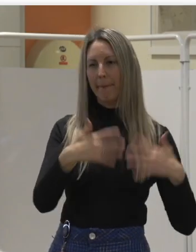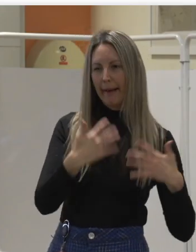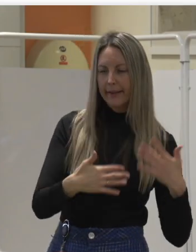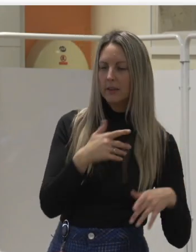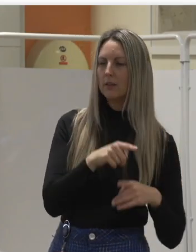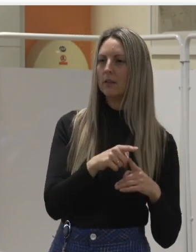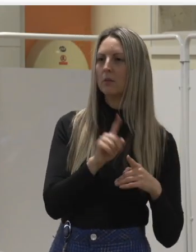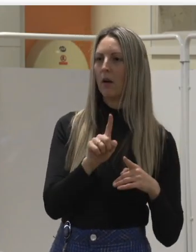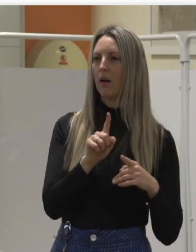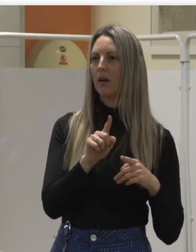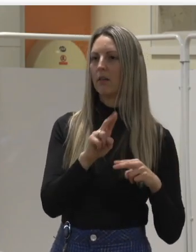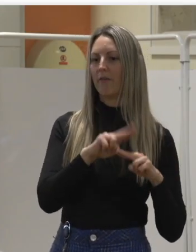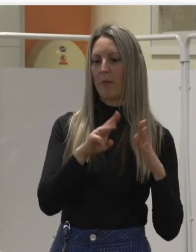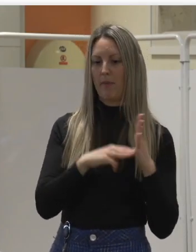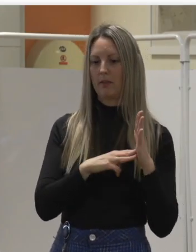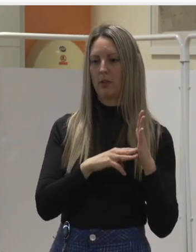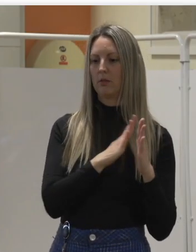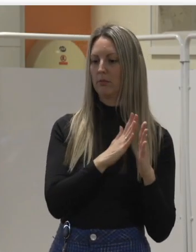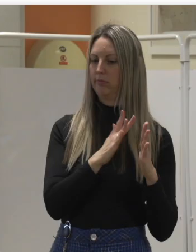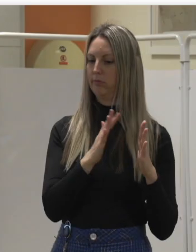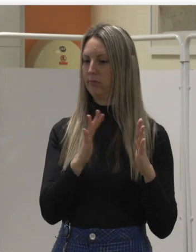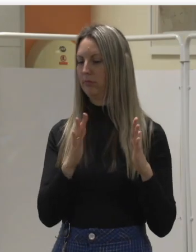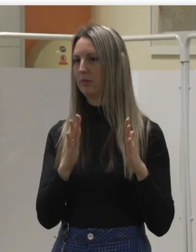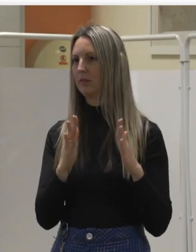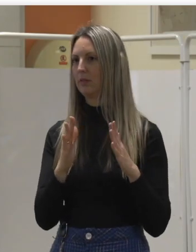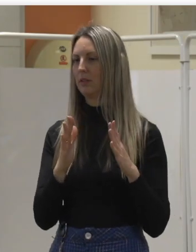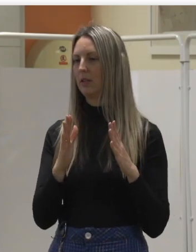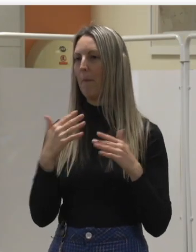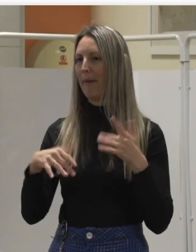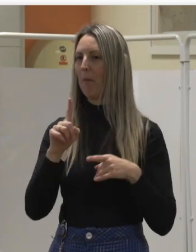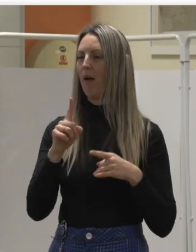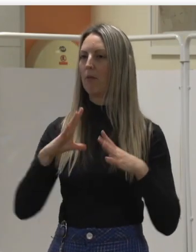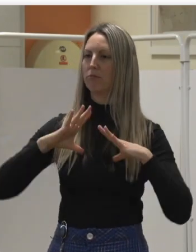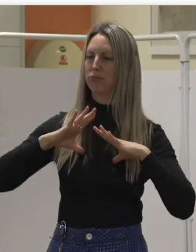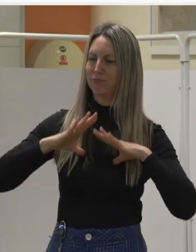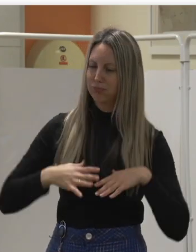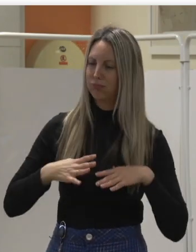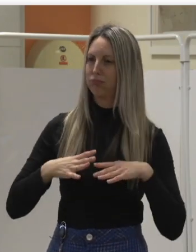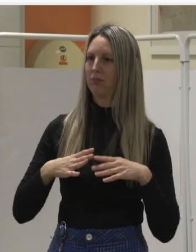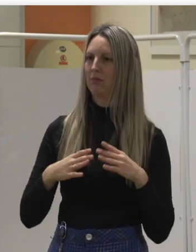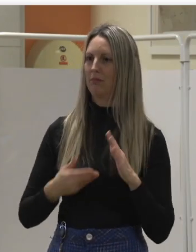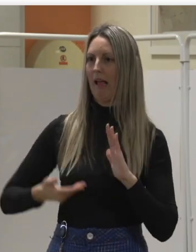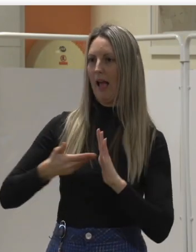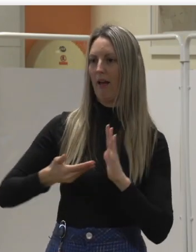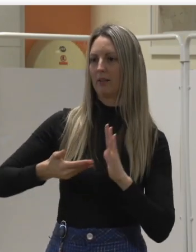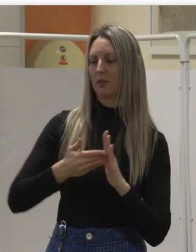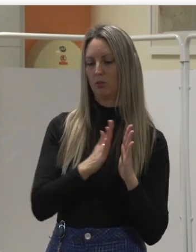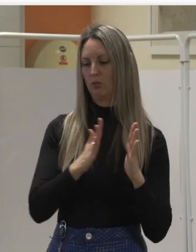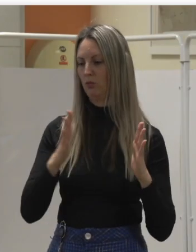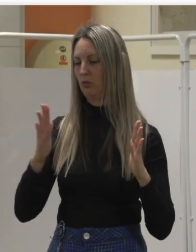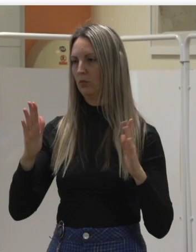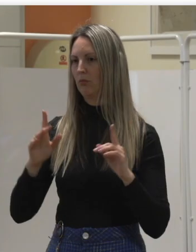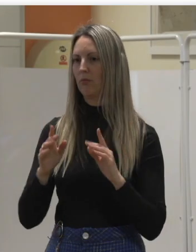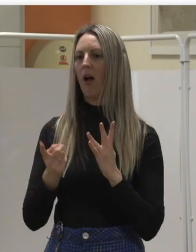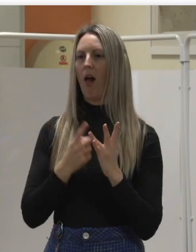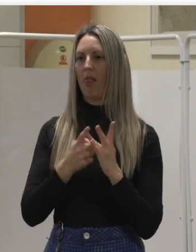spectrum, pain, sleep impairment, and fatigue become the predominant symptoms. So you may have people in